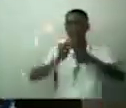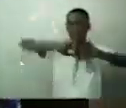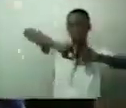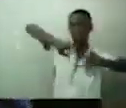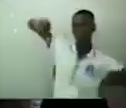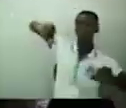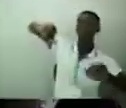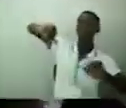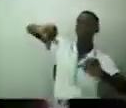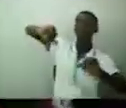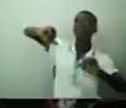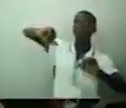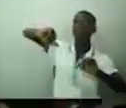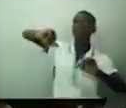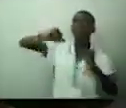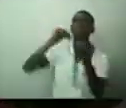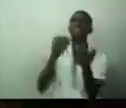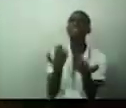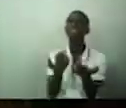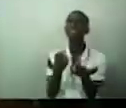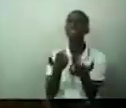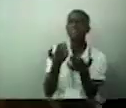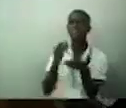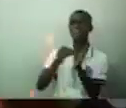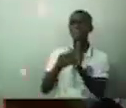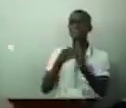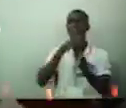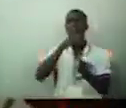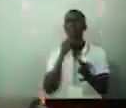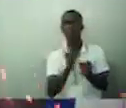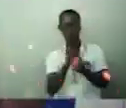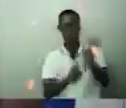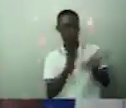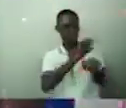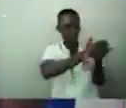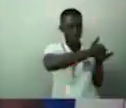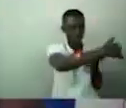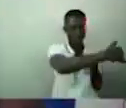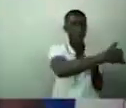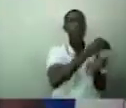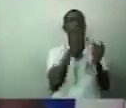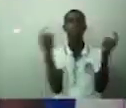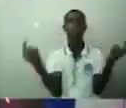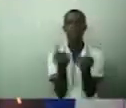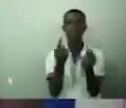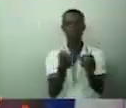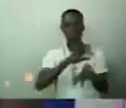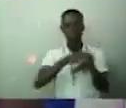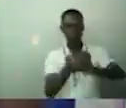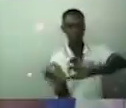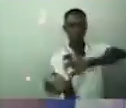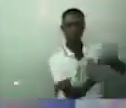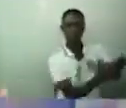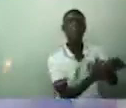fellowship. And it looks like when the old has been done away with and sin has been folded,